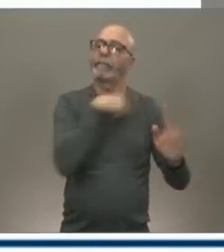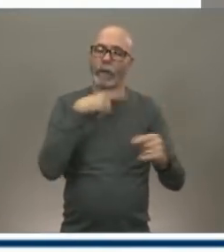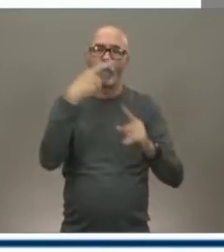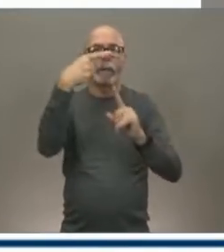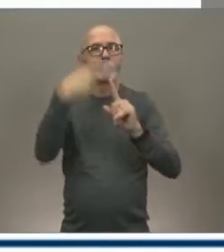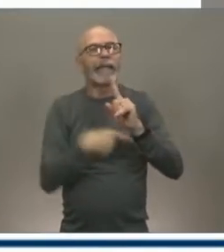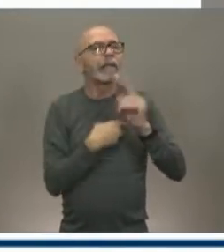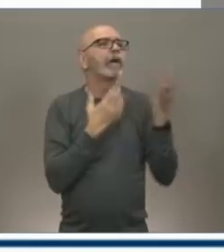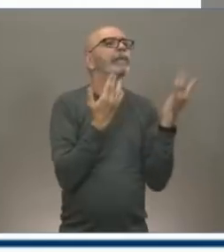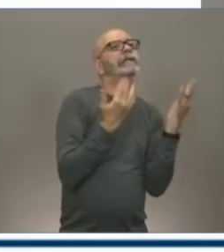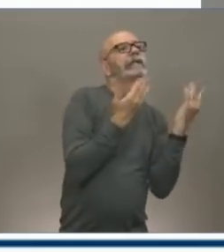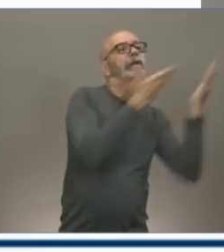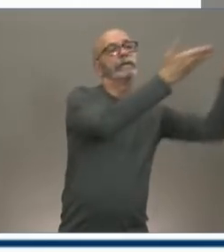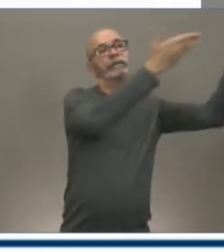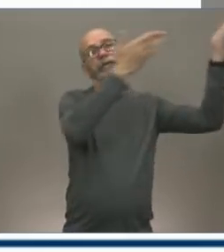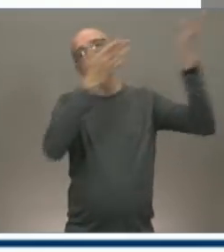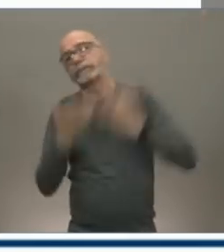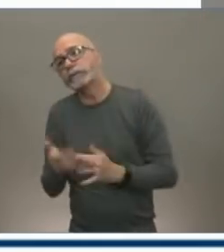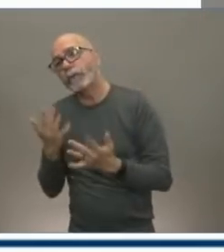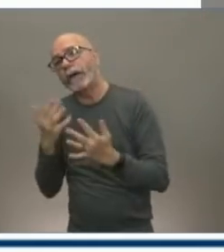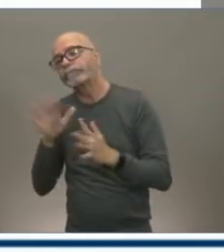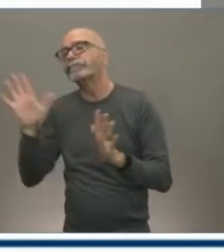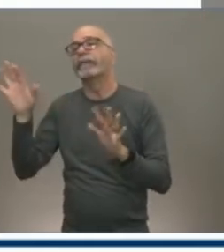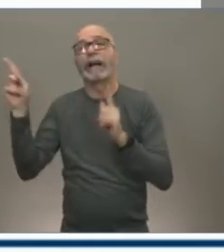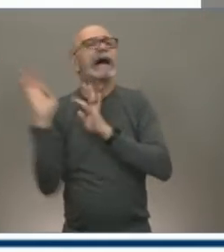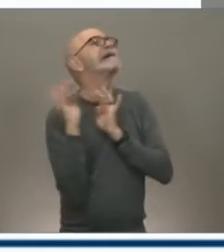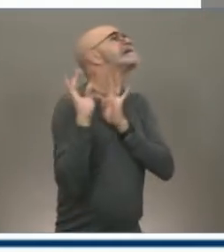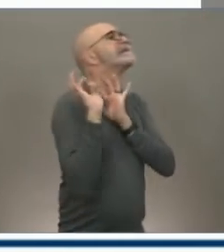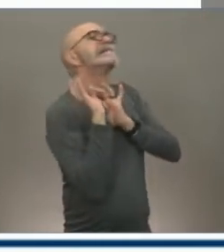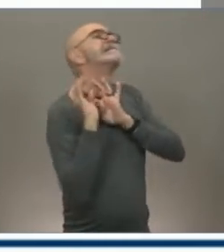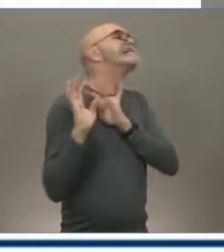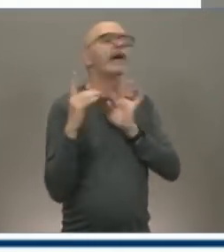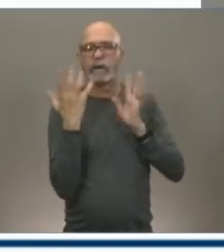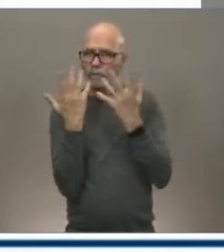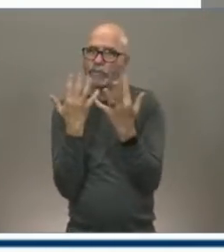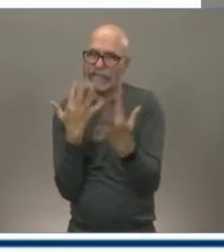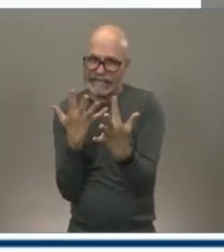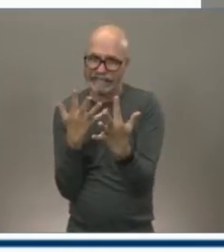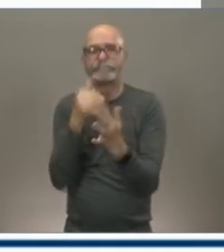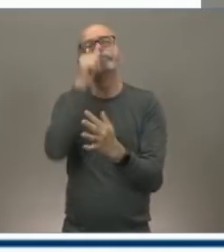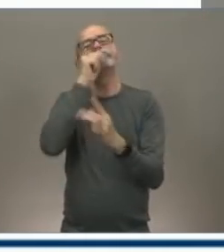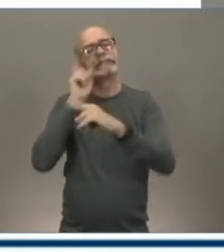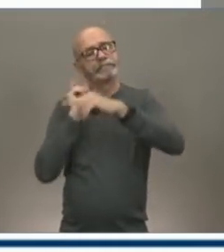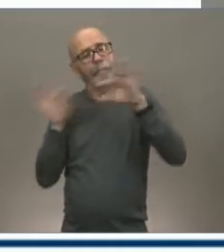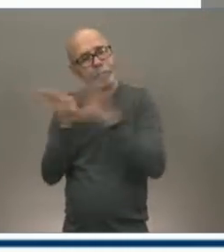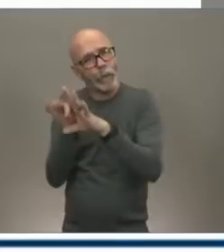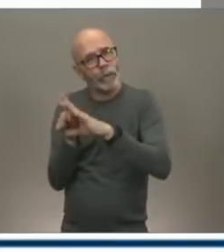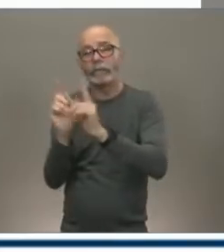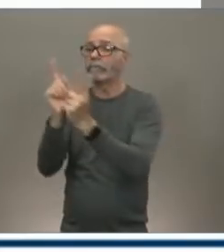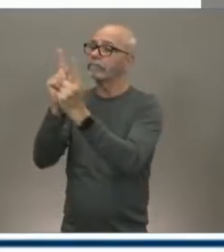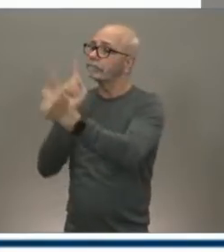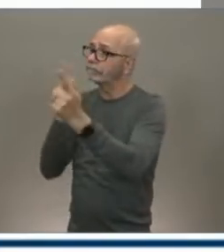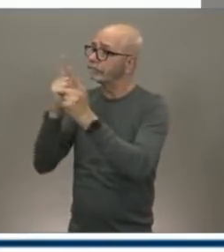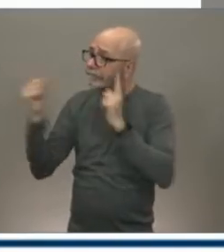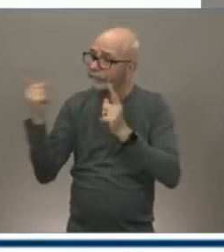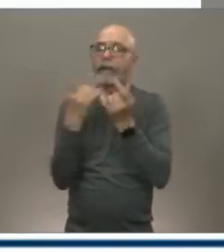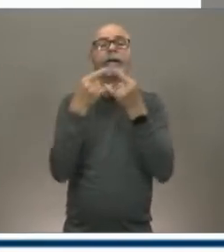with the public health protocols as we get through this months-long vaccine